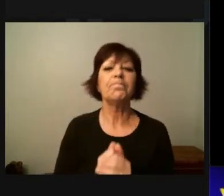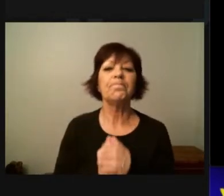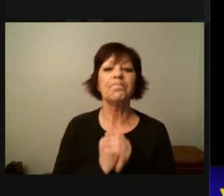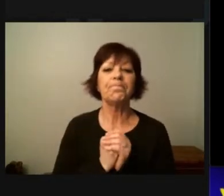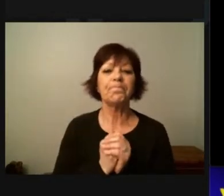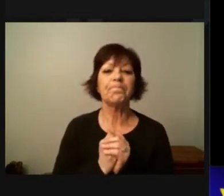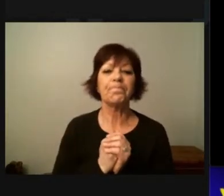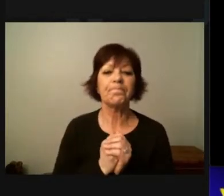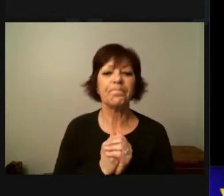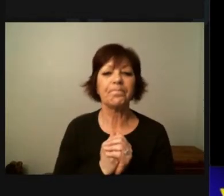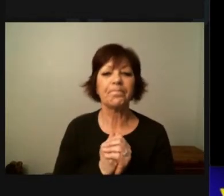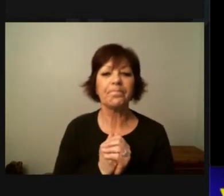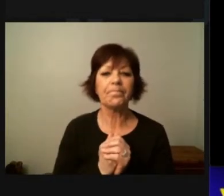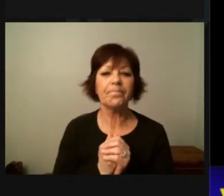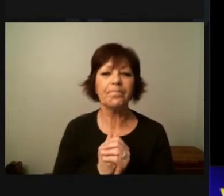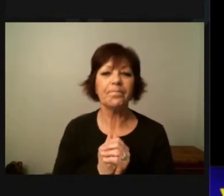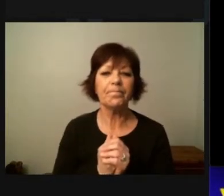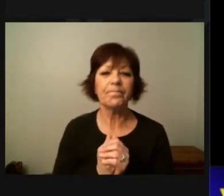please.